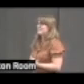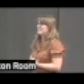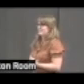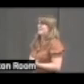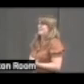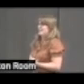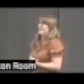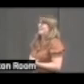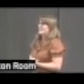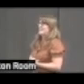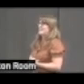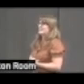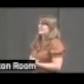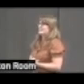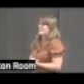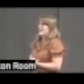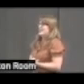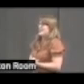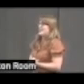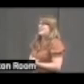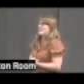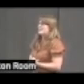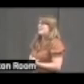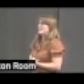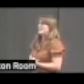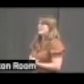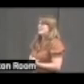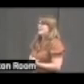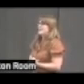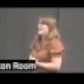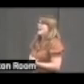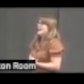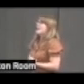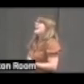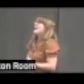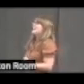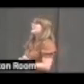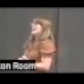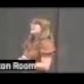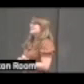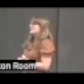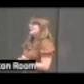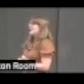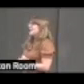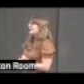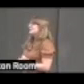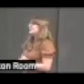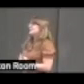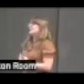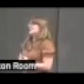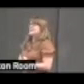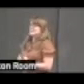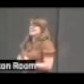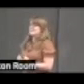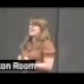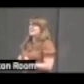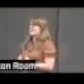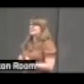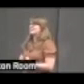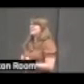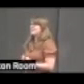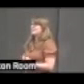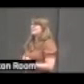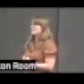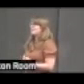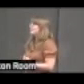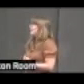watching all around? Yes. Oh, that might be a little disconcerting for them. Yeah. So I actually think it is, and that's a